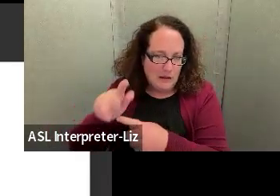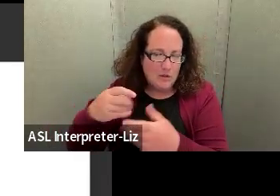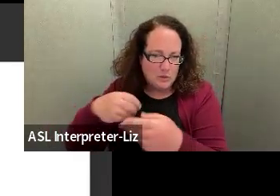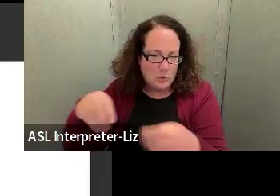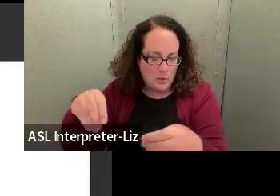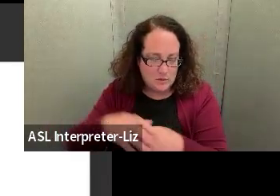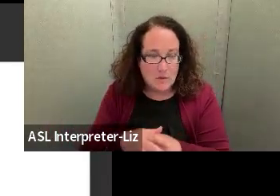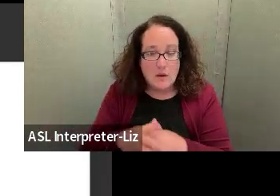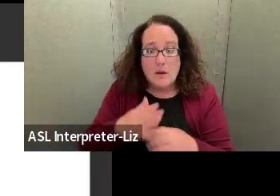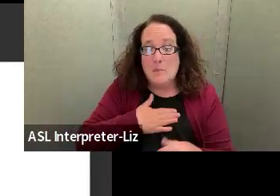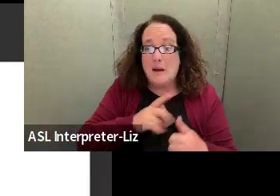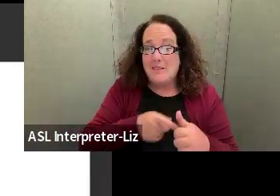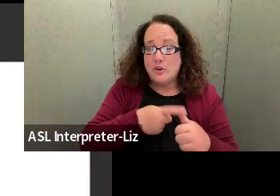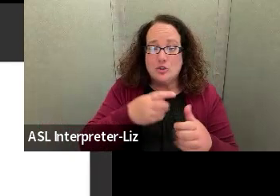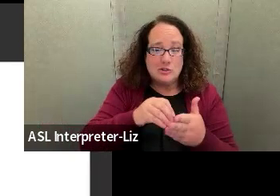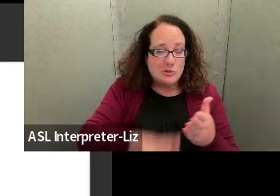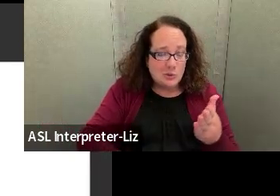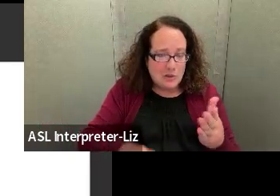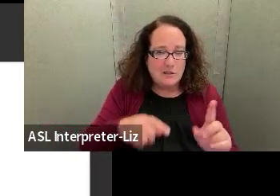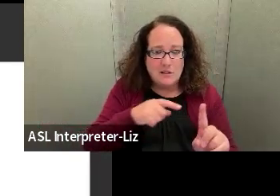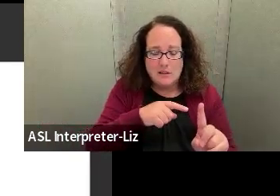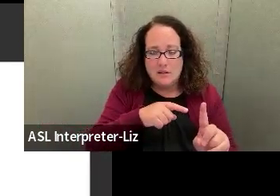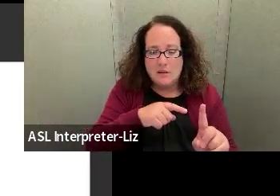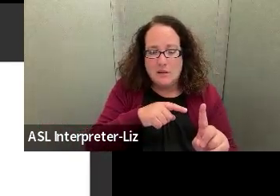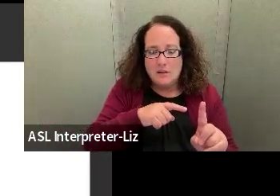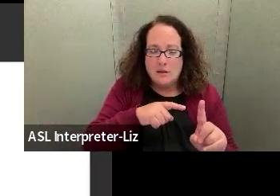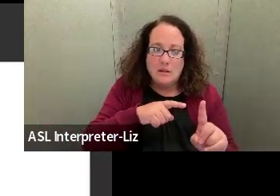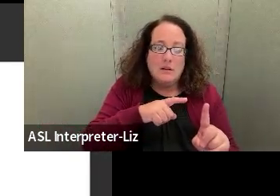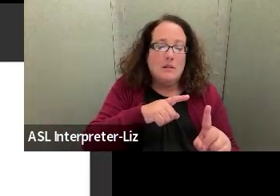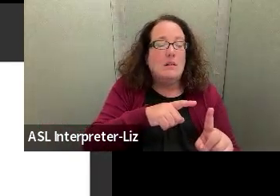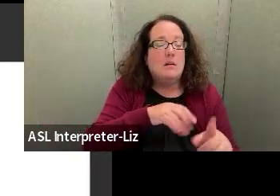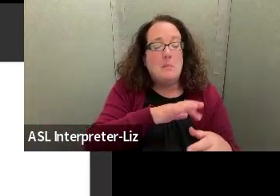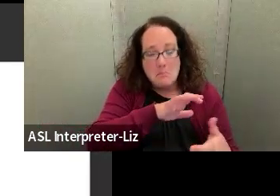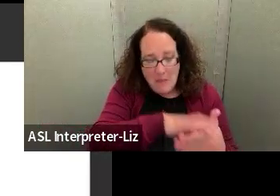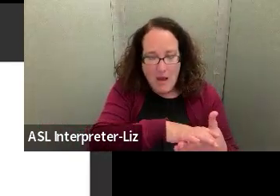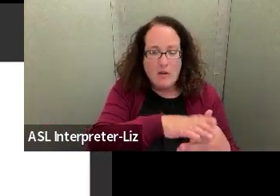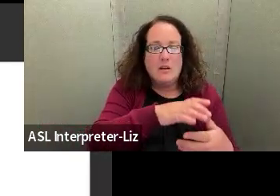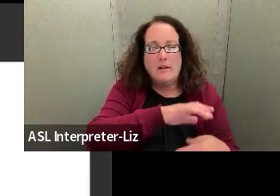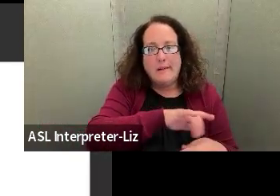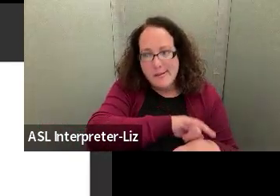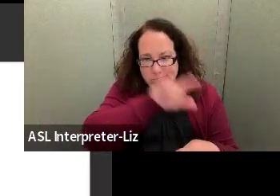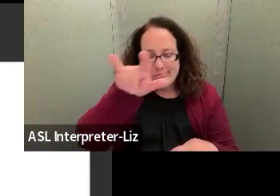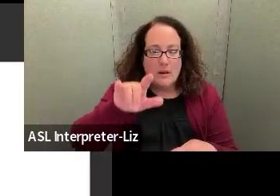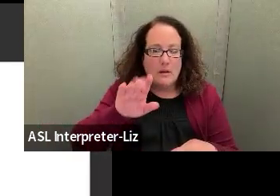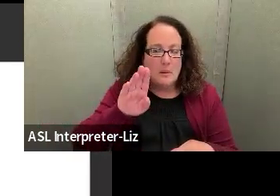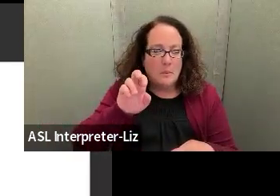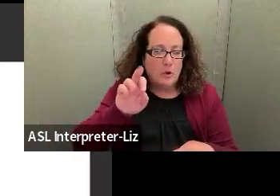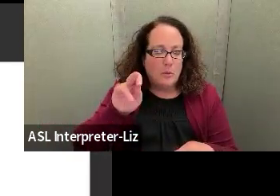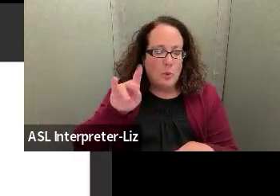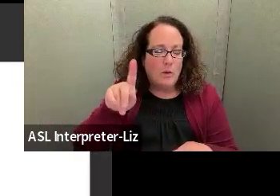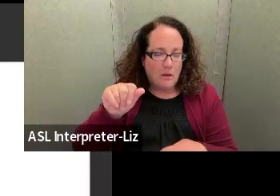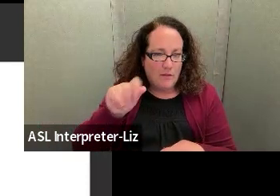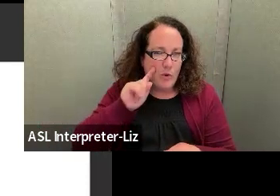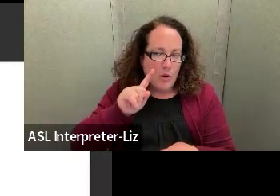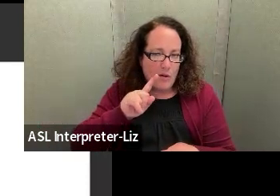But my first student, when he was getting married, he was going to Bermuda for his honeymoon, and he asked me to draw